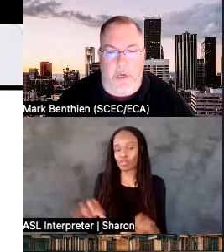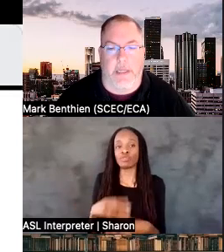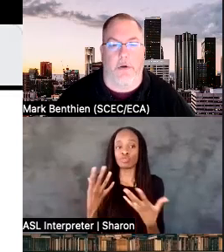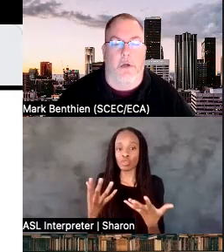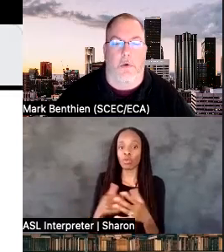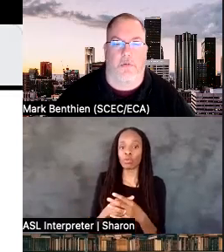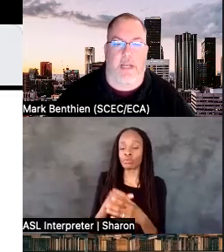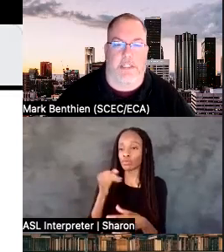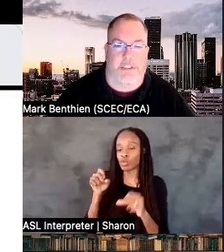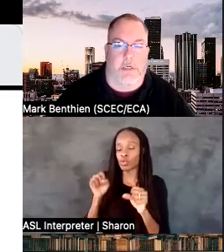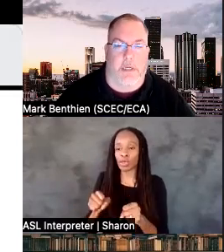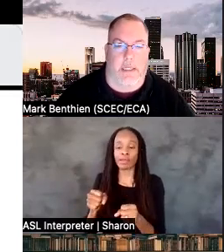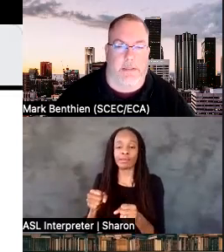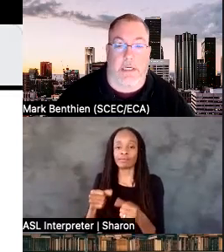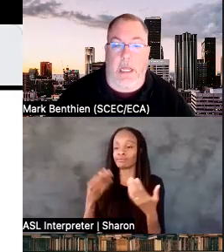earthquakecountry.org/Korean or